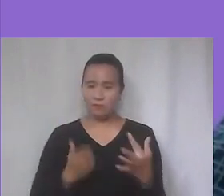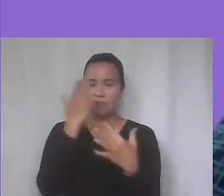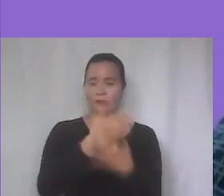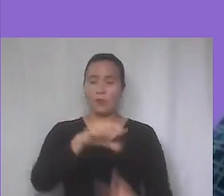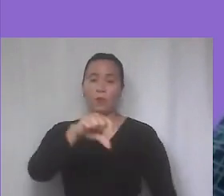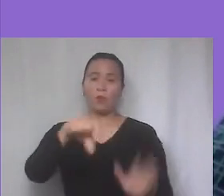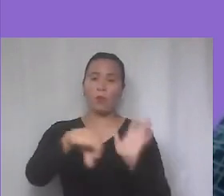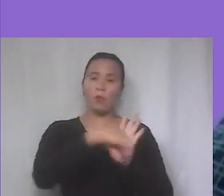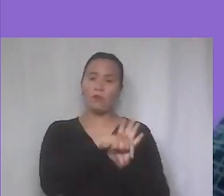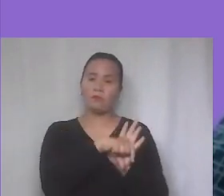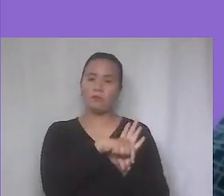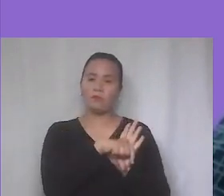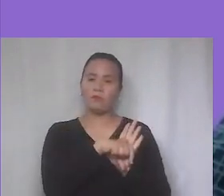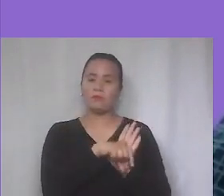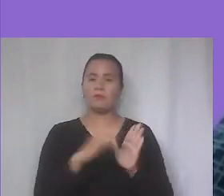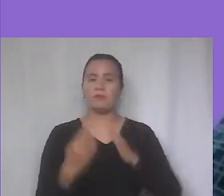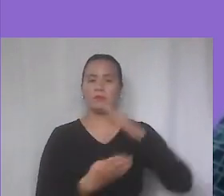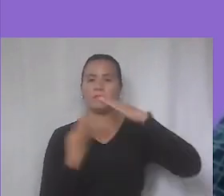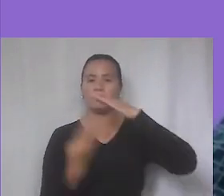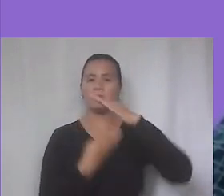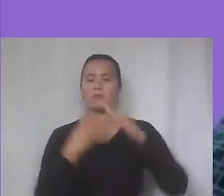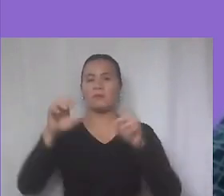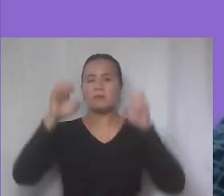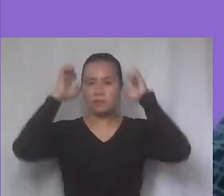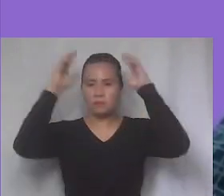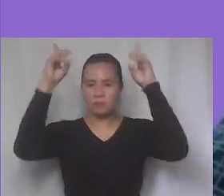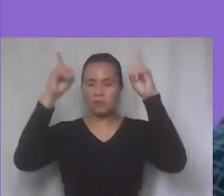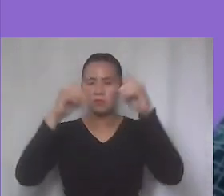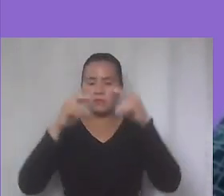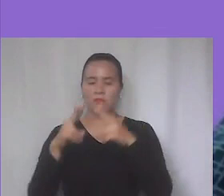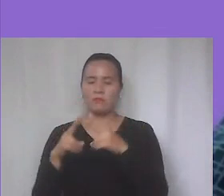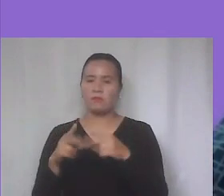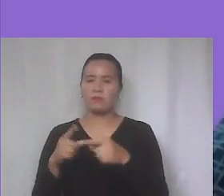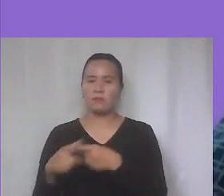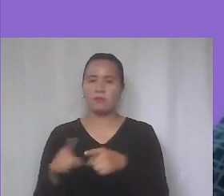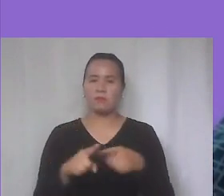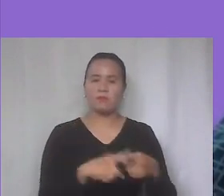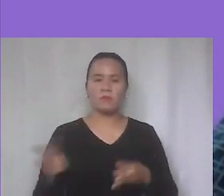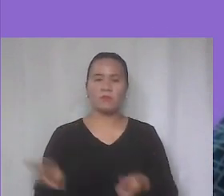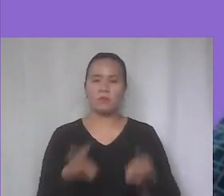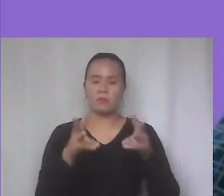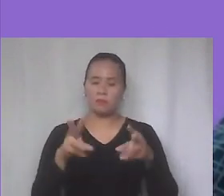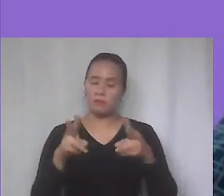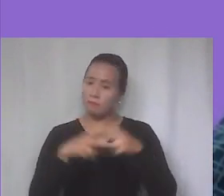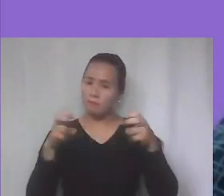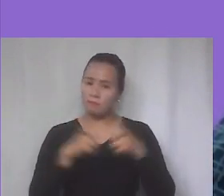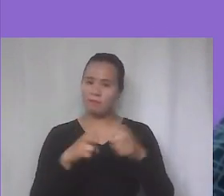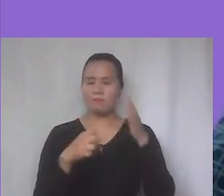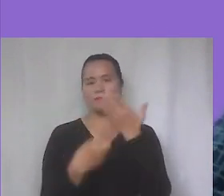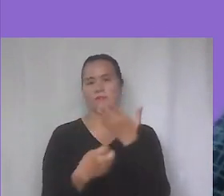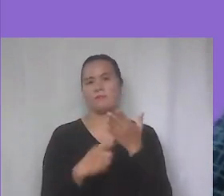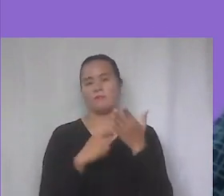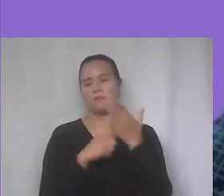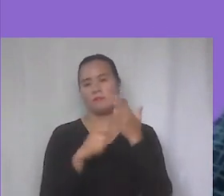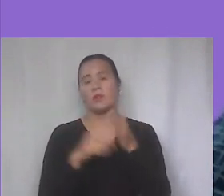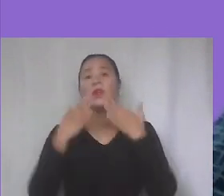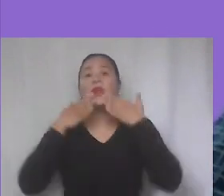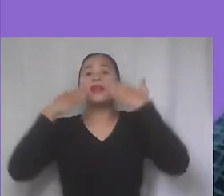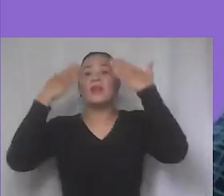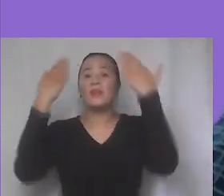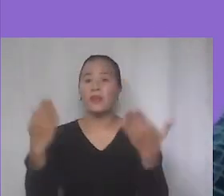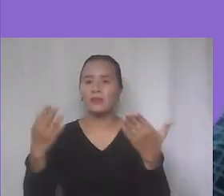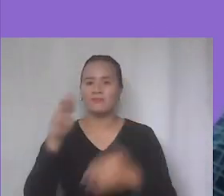different modes or platforms or even technology. Thank you to Microsoft Philippines for the